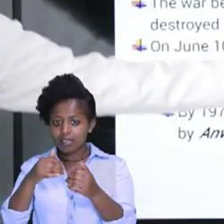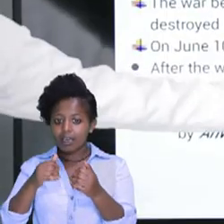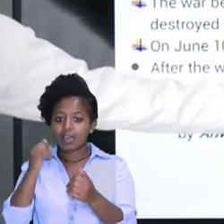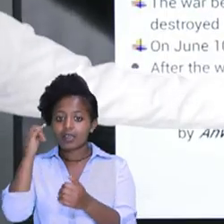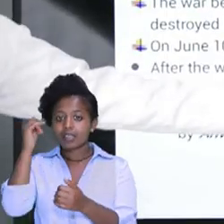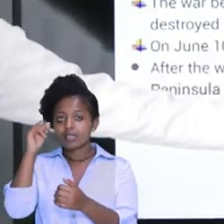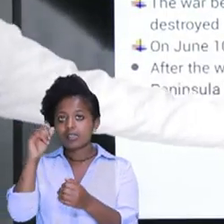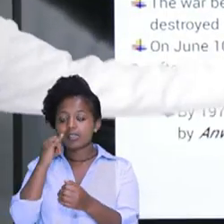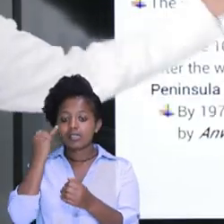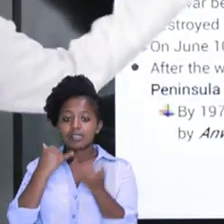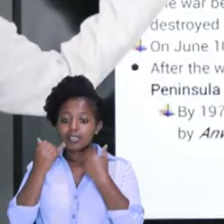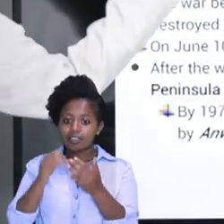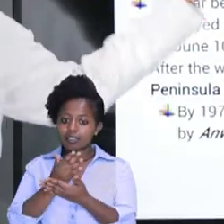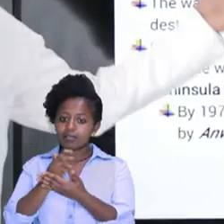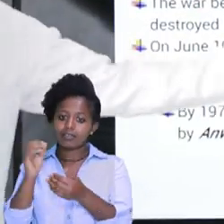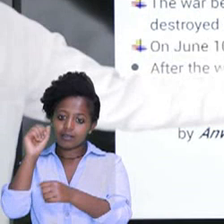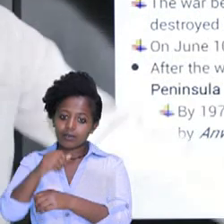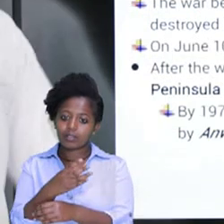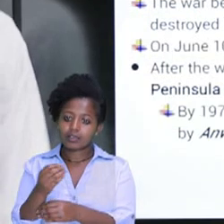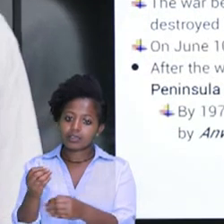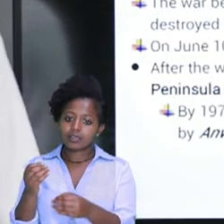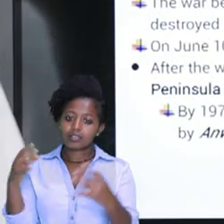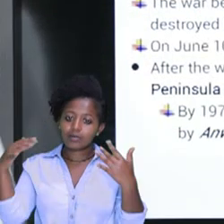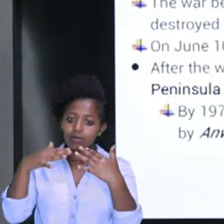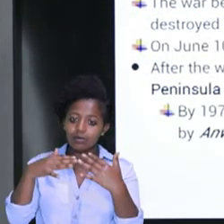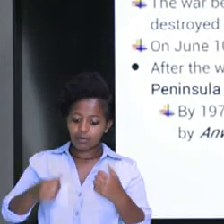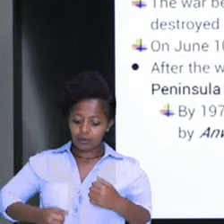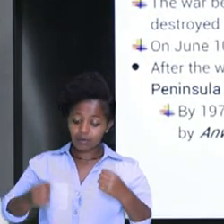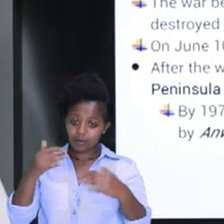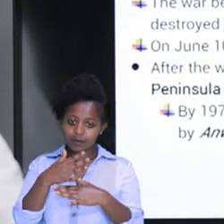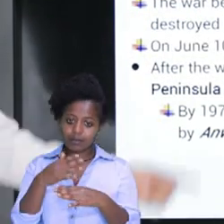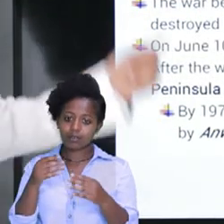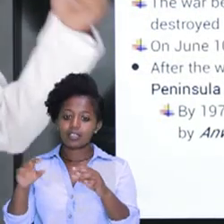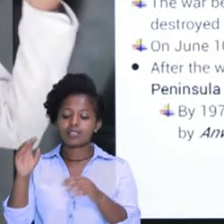Nasser Air Force in Egypt. Israel troops reached the Suez Canal.